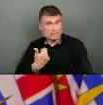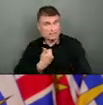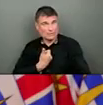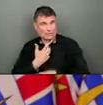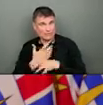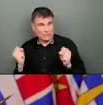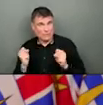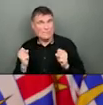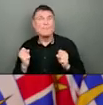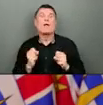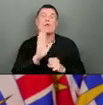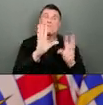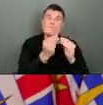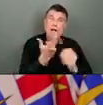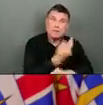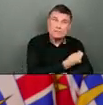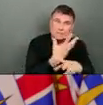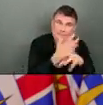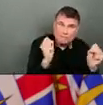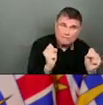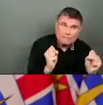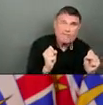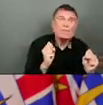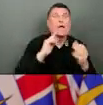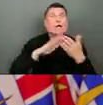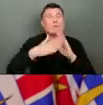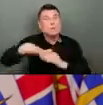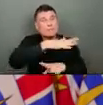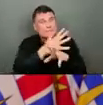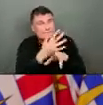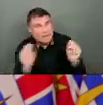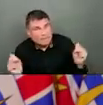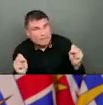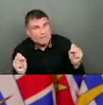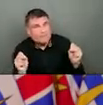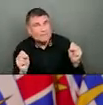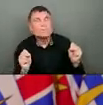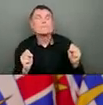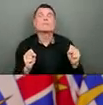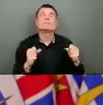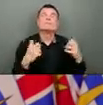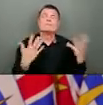and continue to use our layers of protection in those times when it's risky.